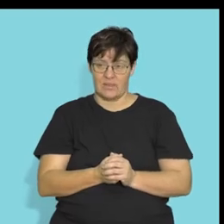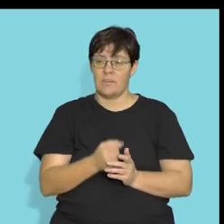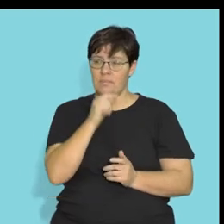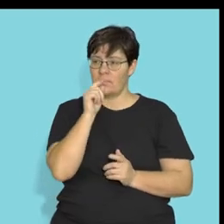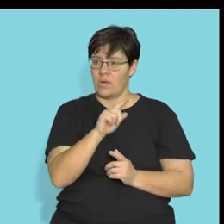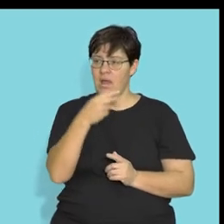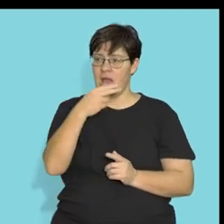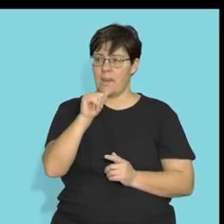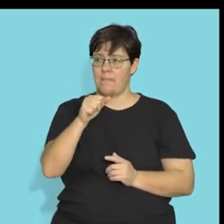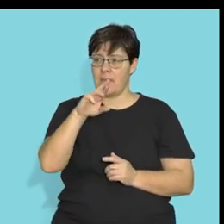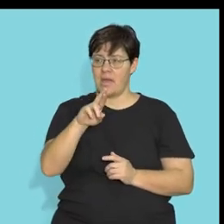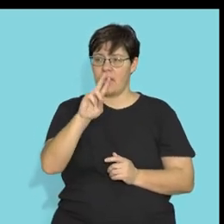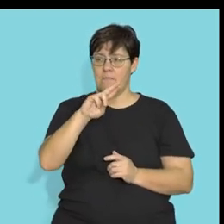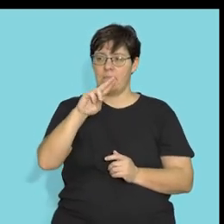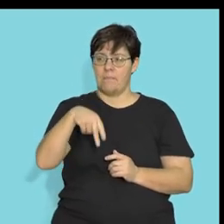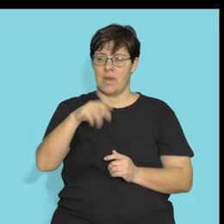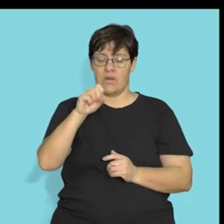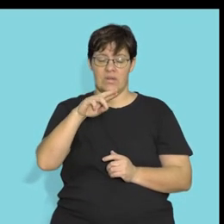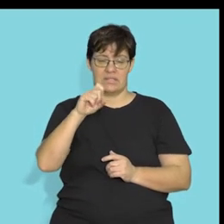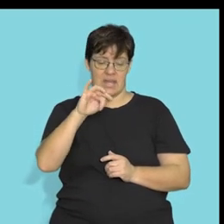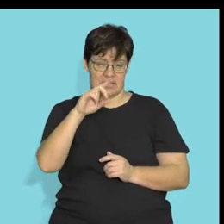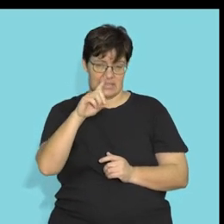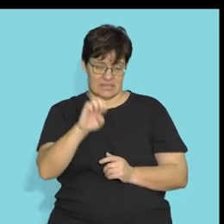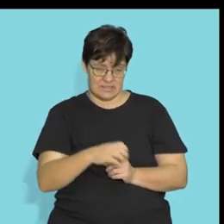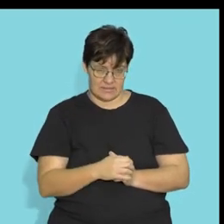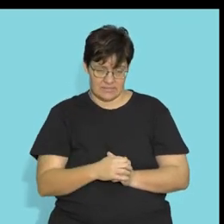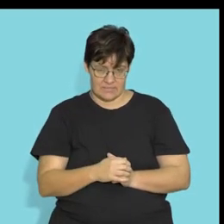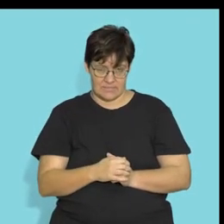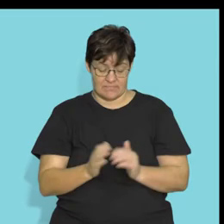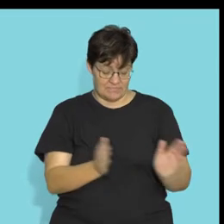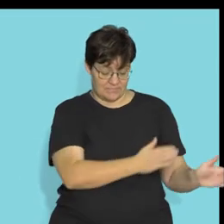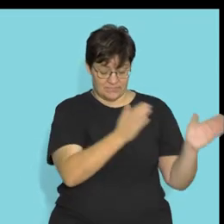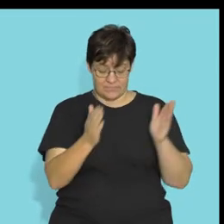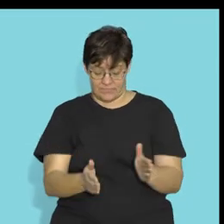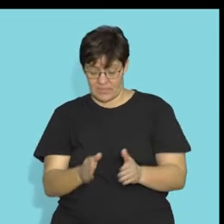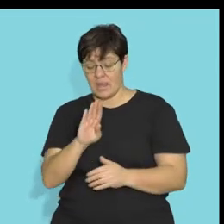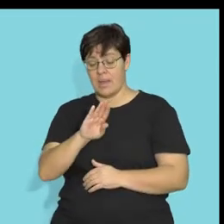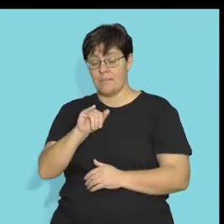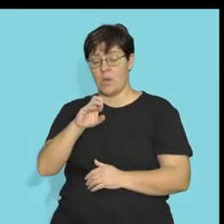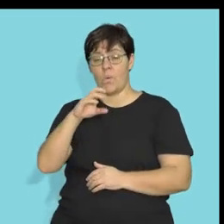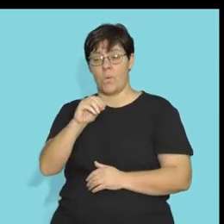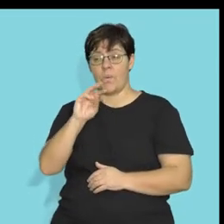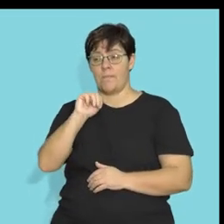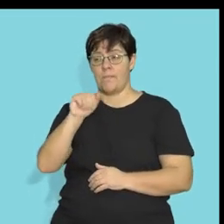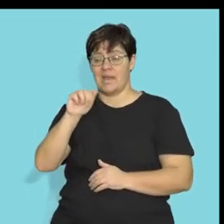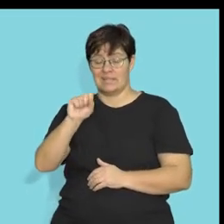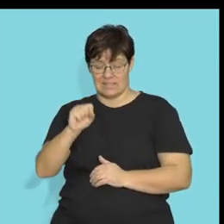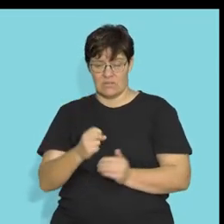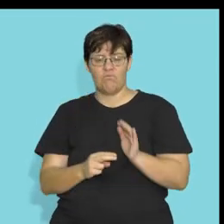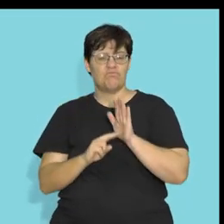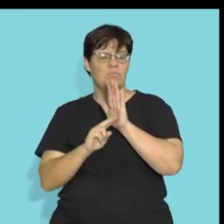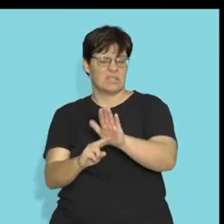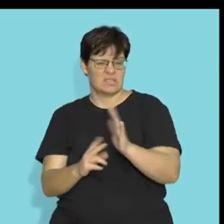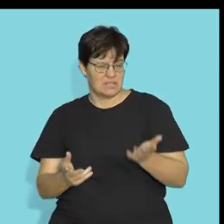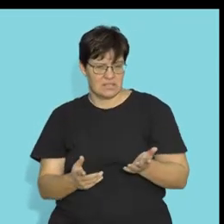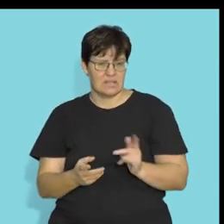your hyperparasites. A pyramid of biomass, in turn, is another representation that we look at